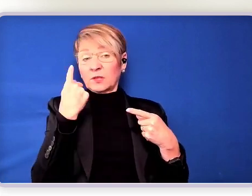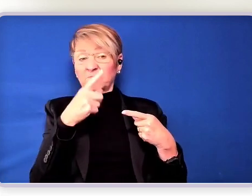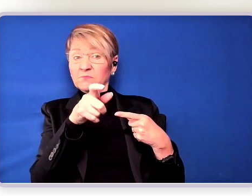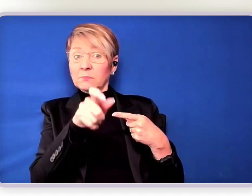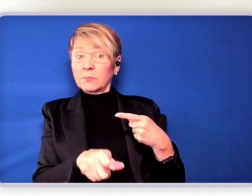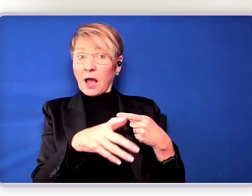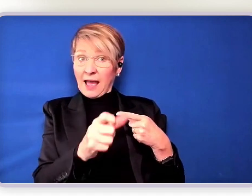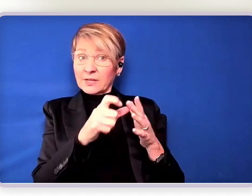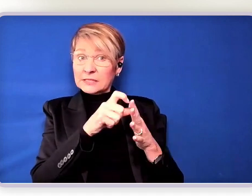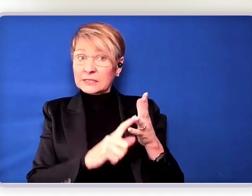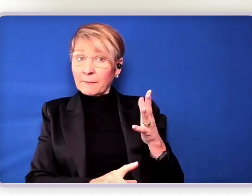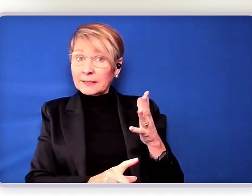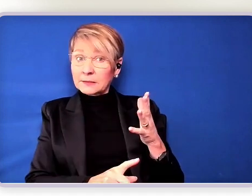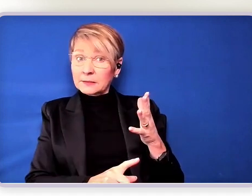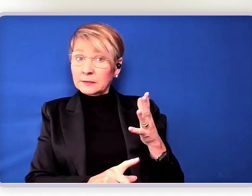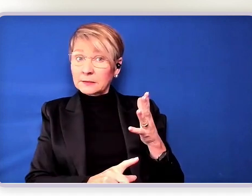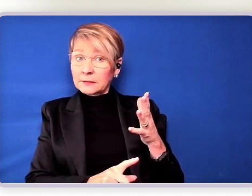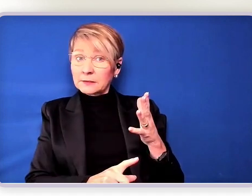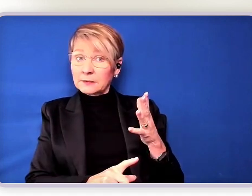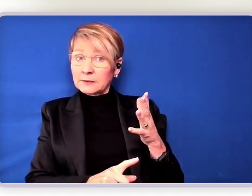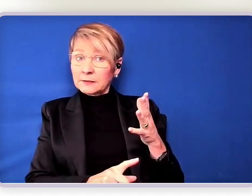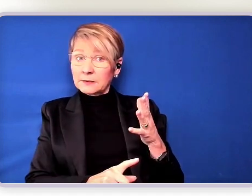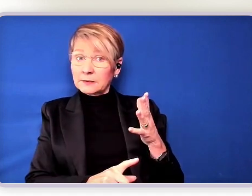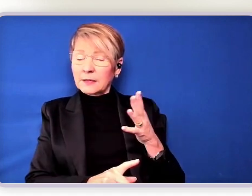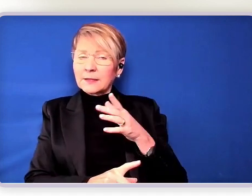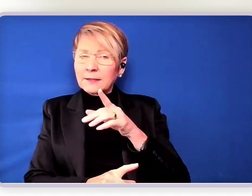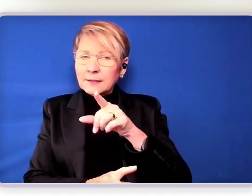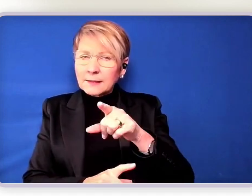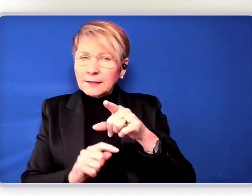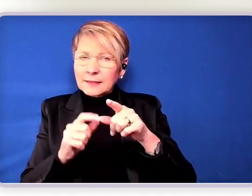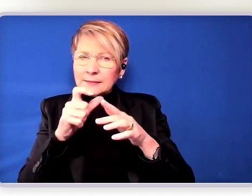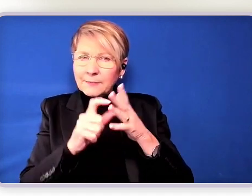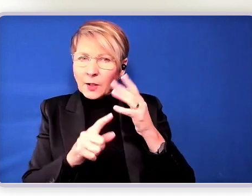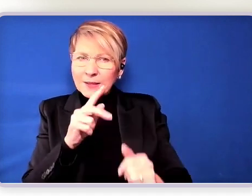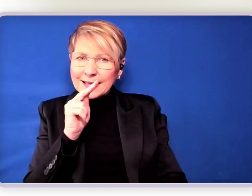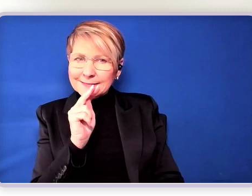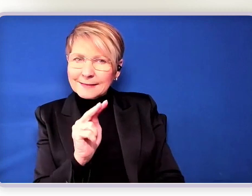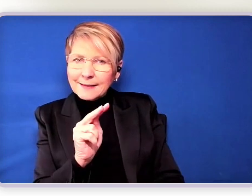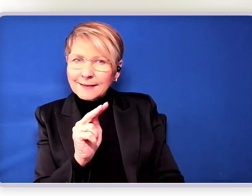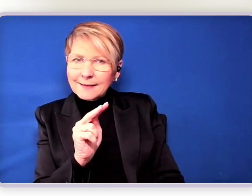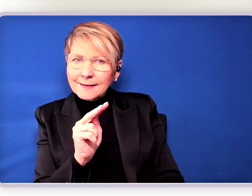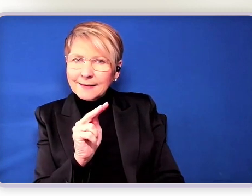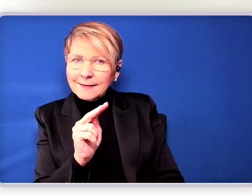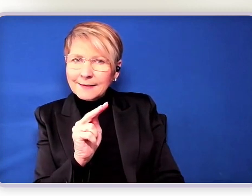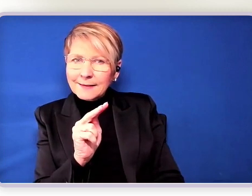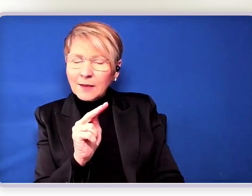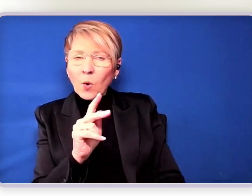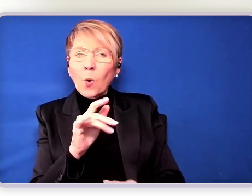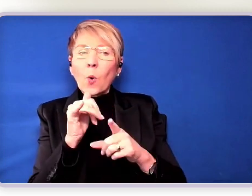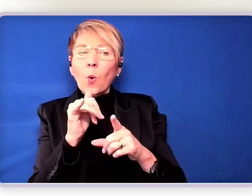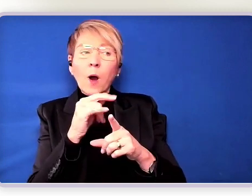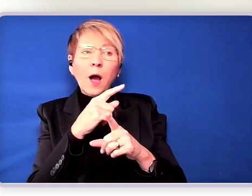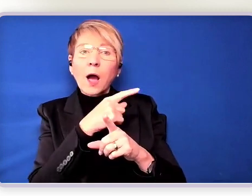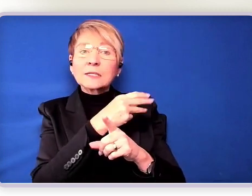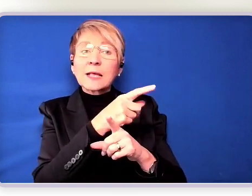but it actually gets more subtle. So one thing is the disability imputed? Does someone believe your